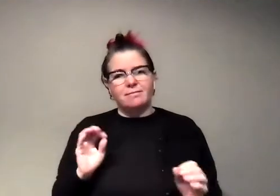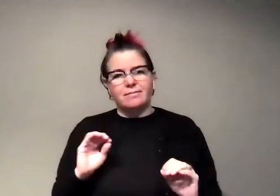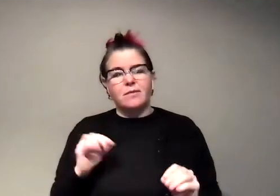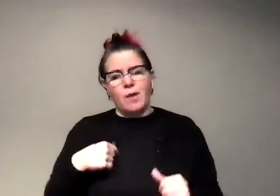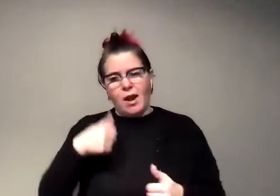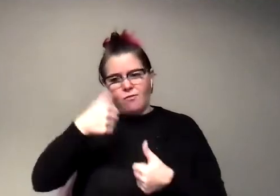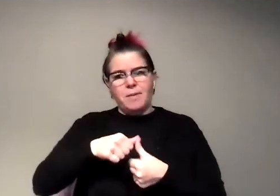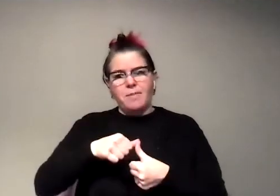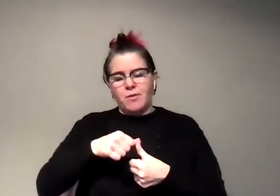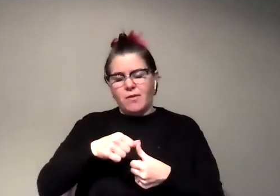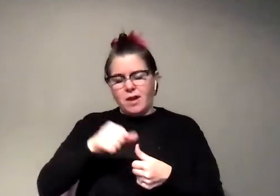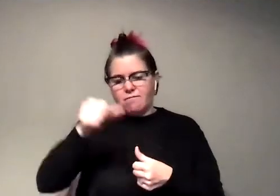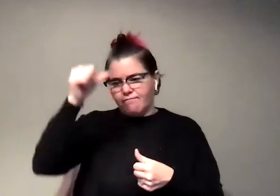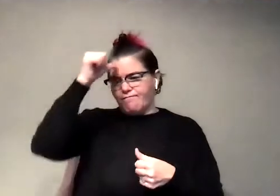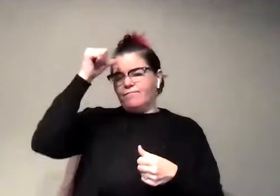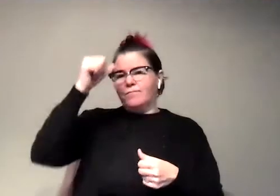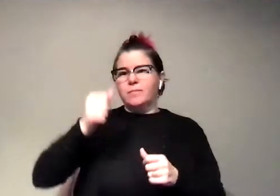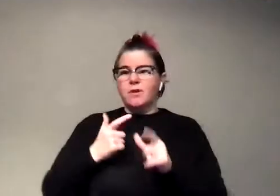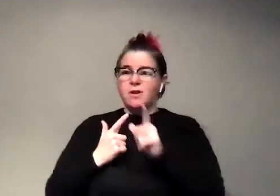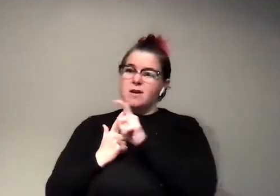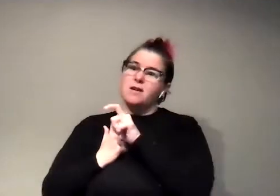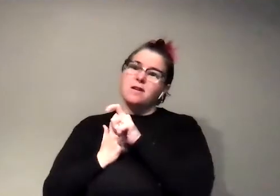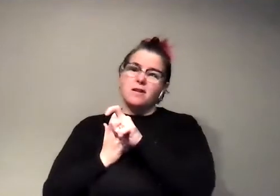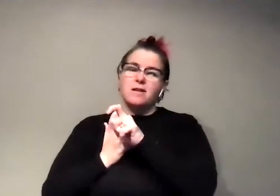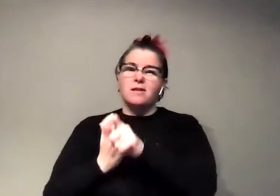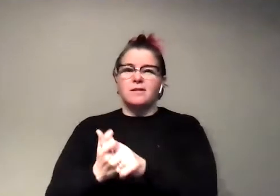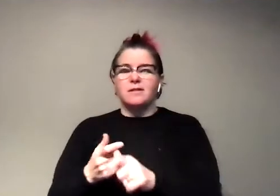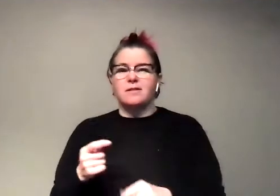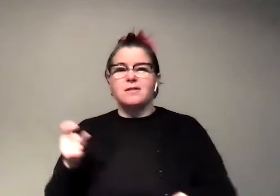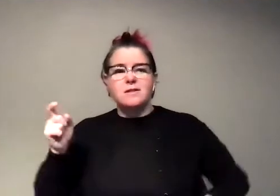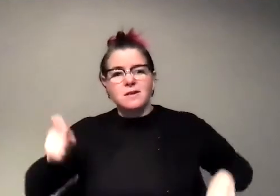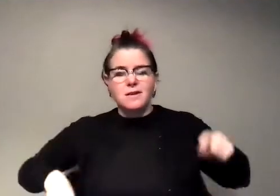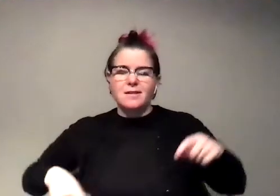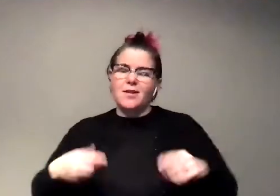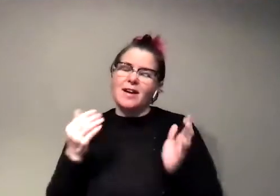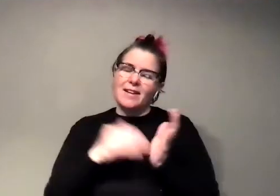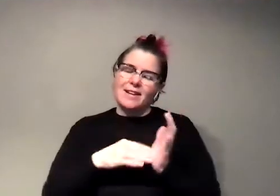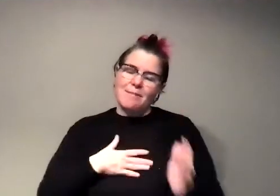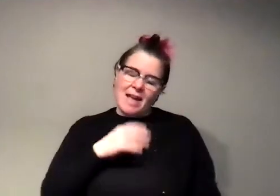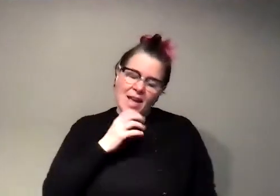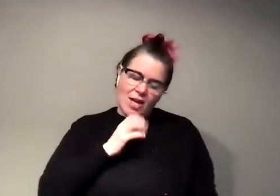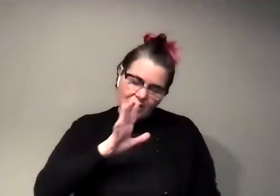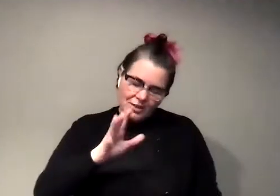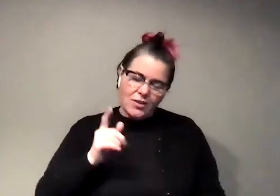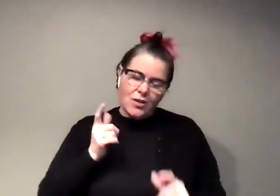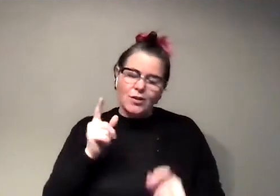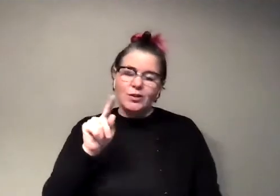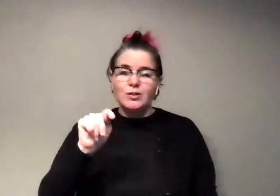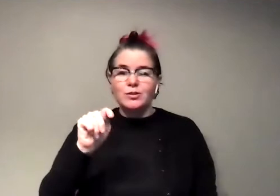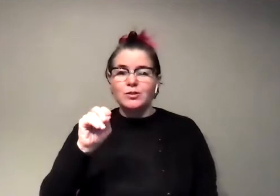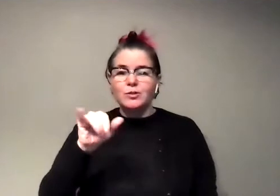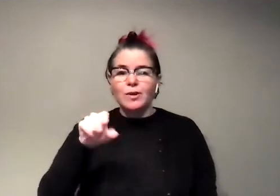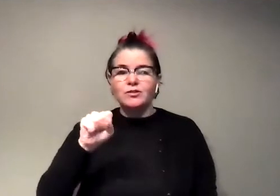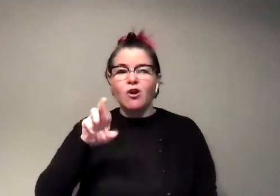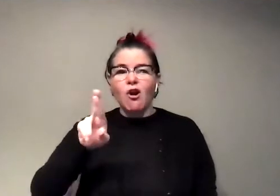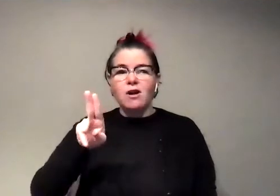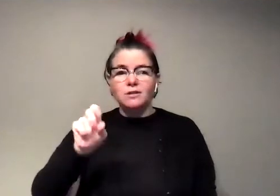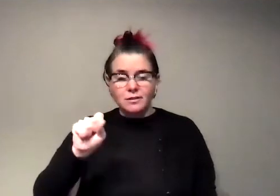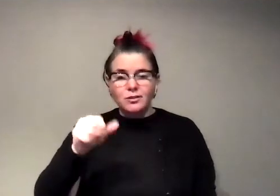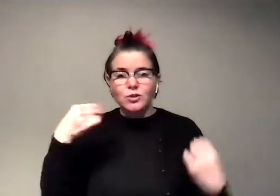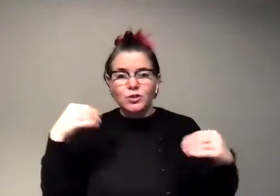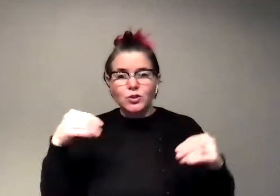remember running through, again, this is going to date me, right? But running through Toys R Us and looking for that